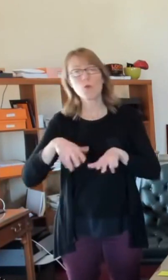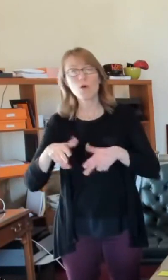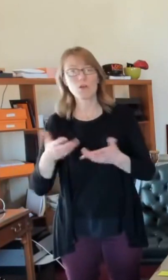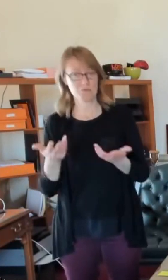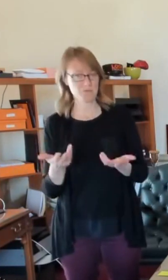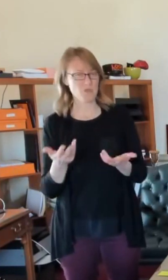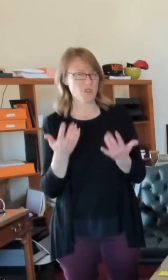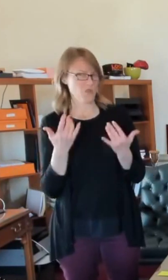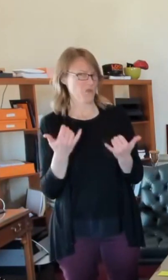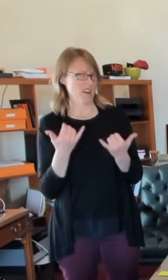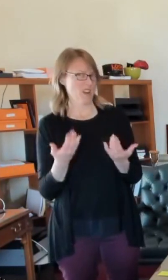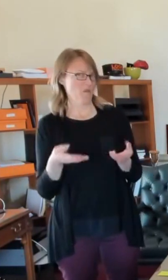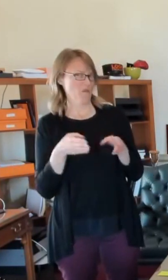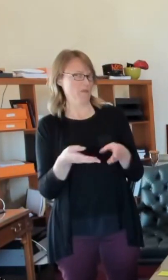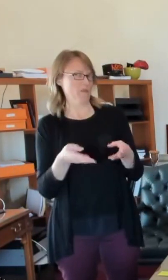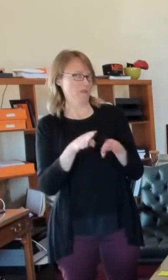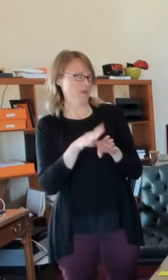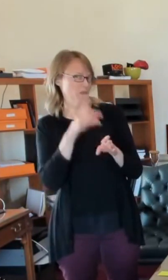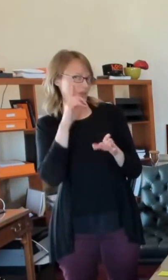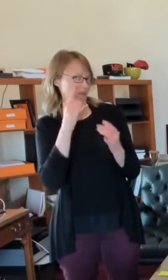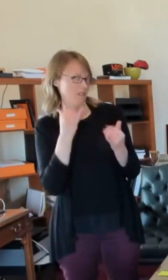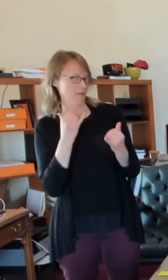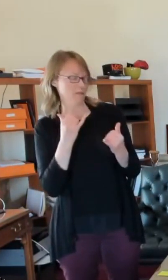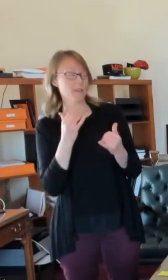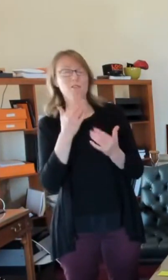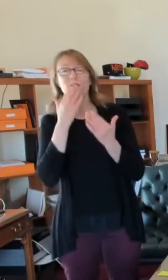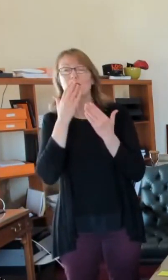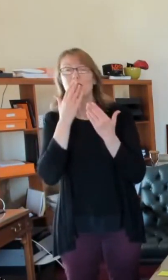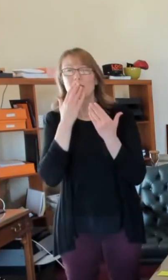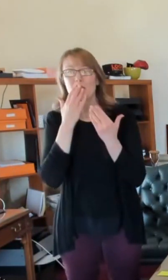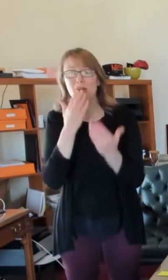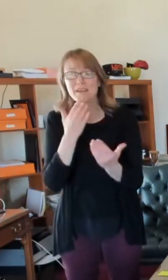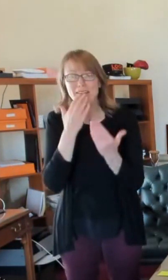Mayor. That's all the questions for today. Well, thank you all for being with us today.